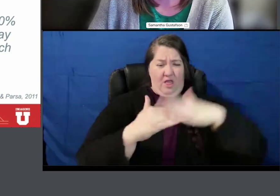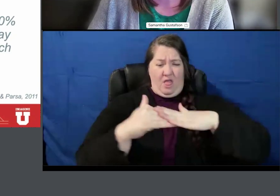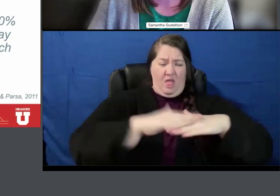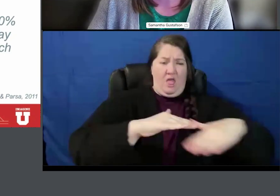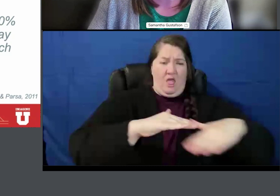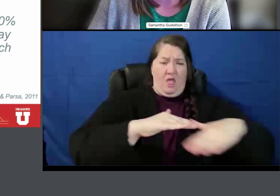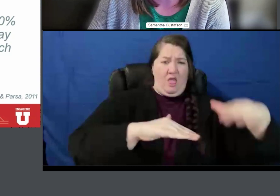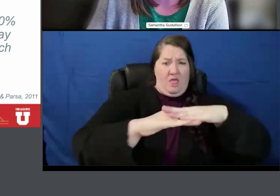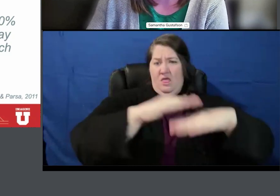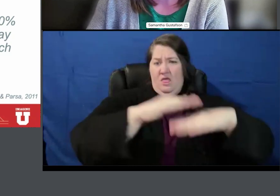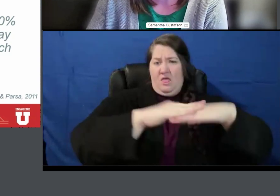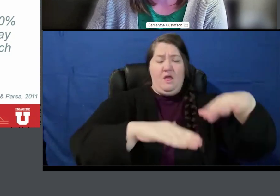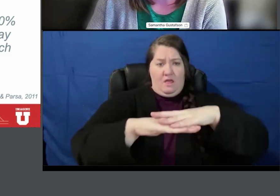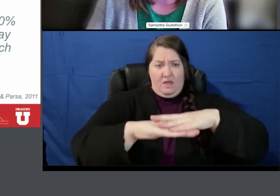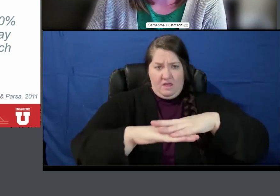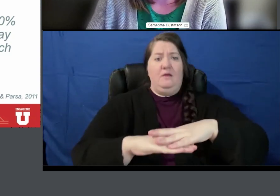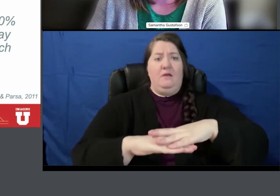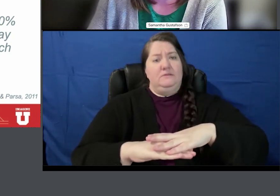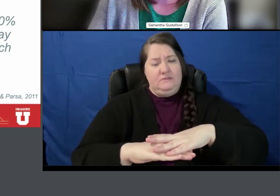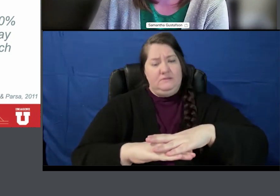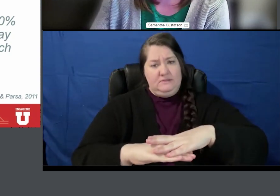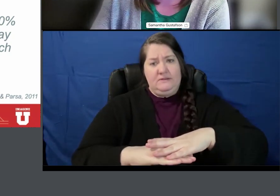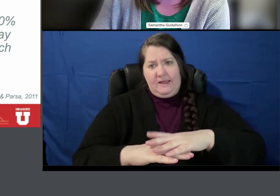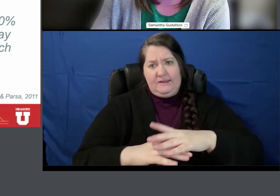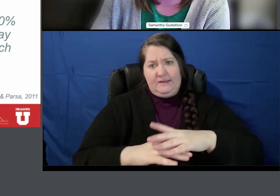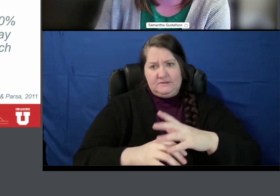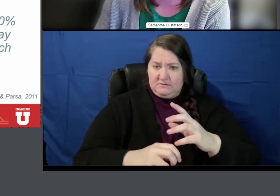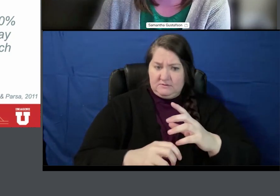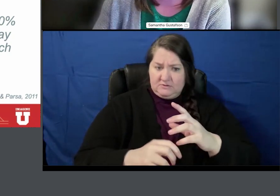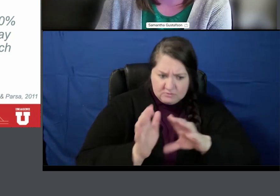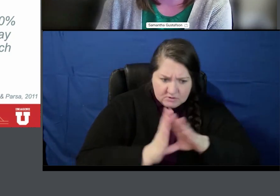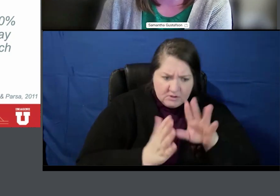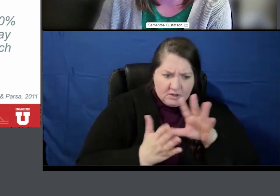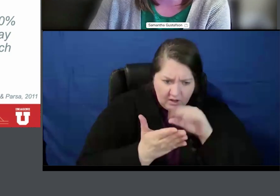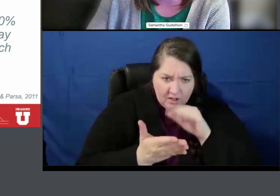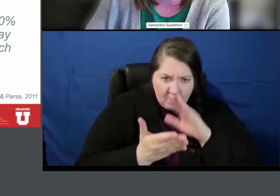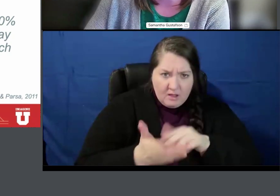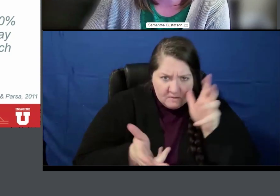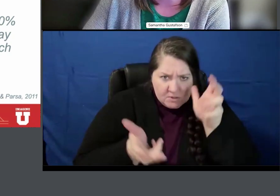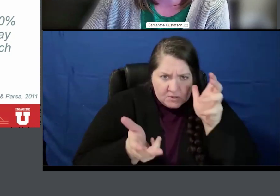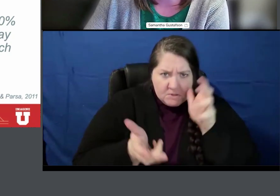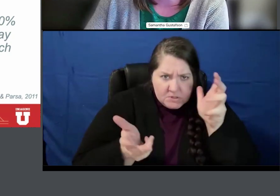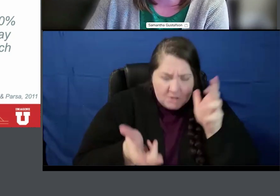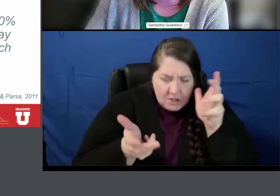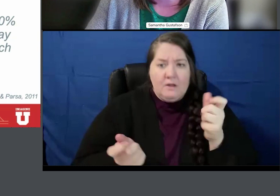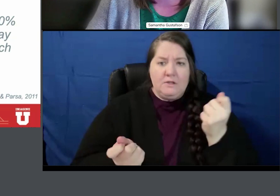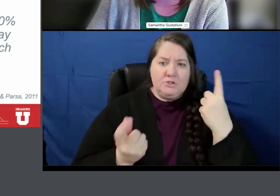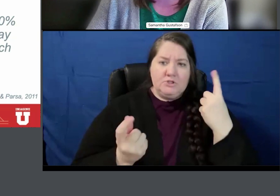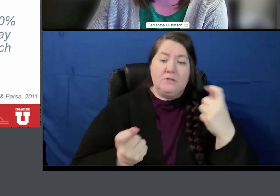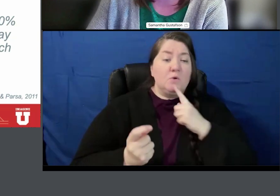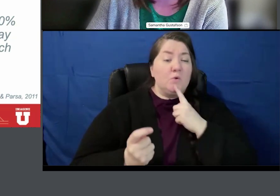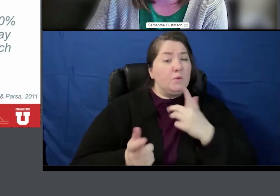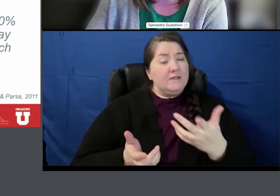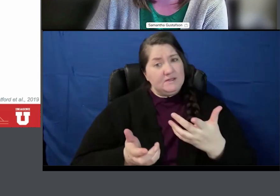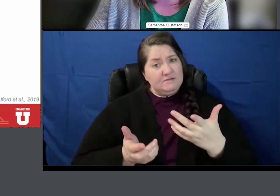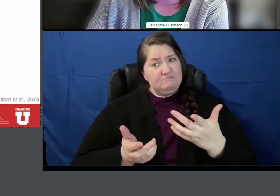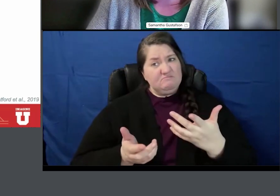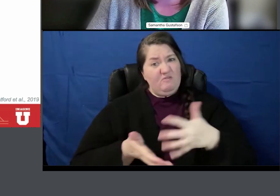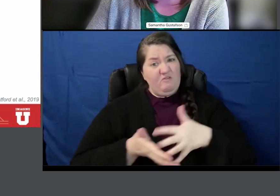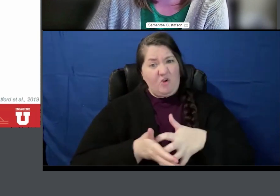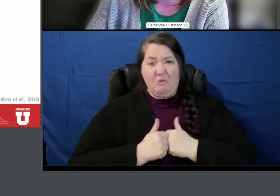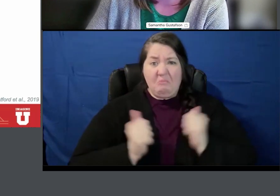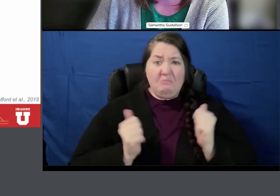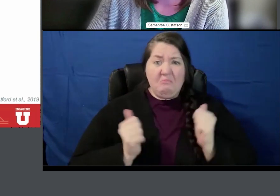to develop until really late adolescence. So our children are really vulnerable as they make their way through the entire school